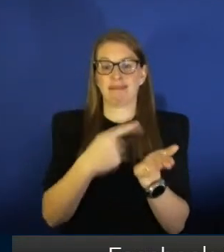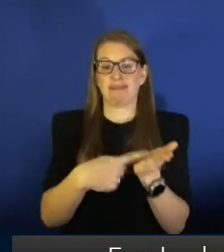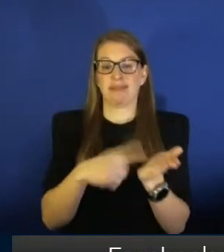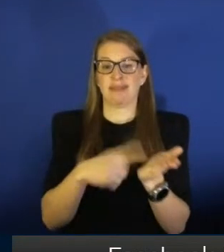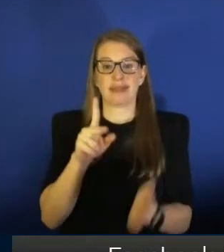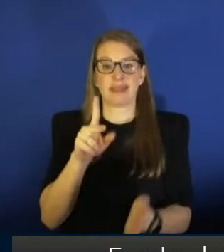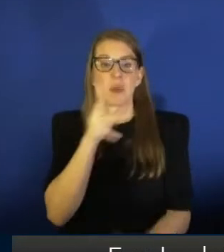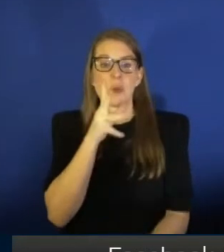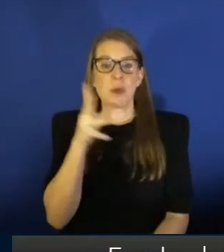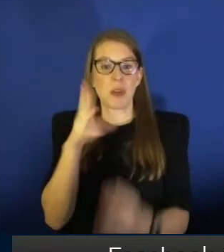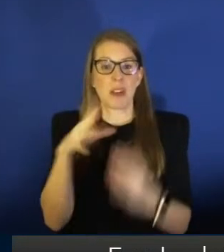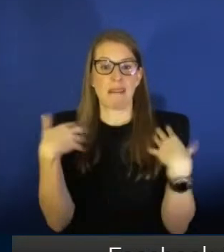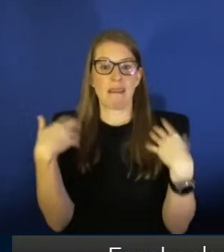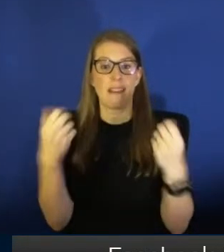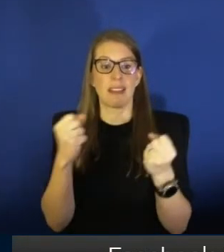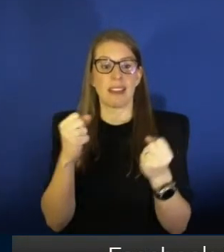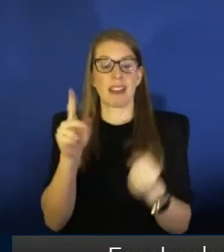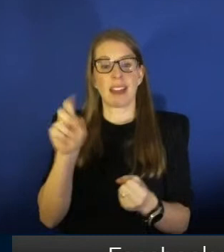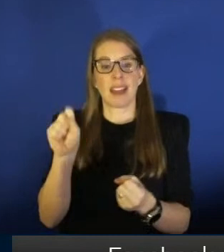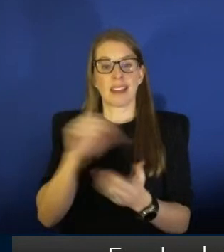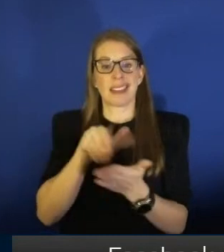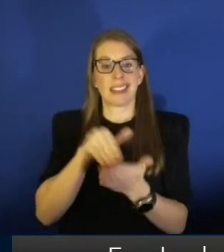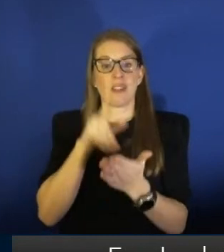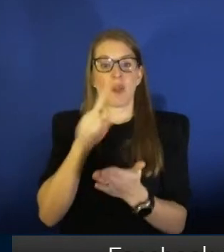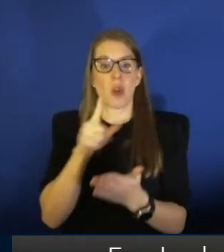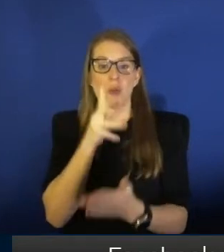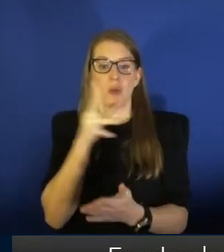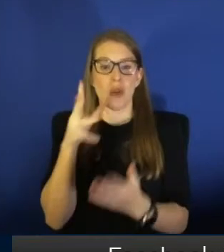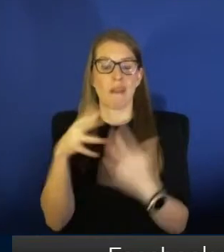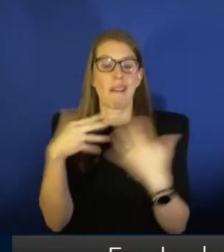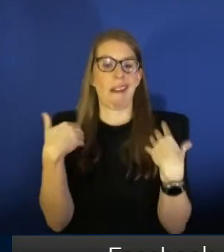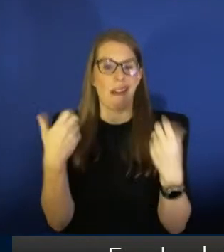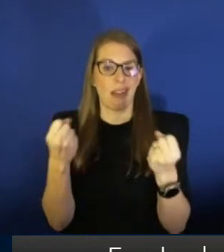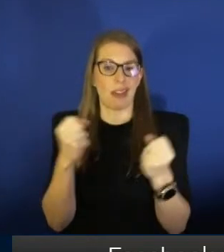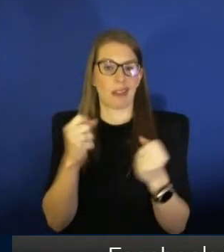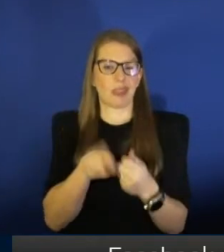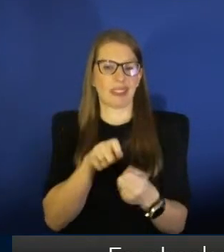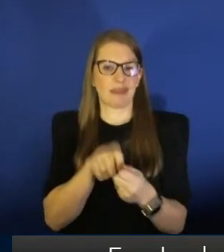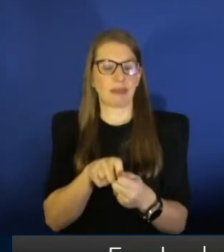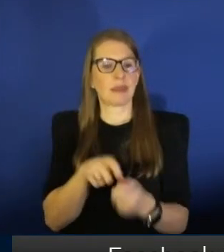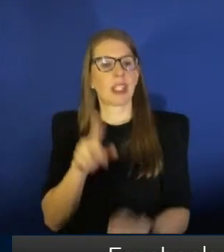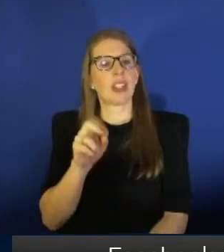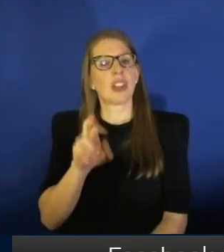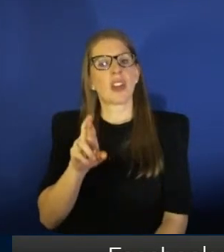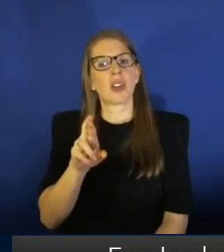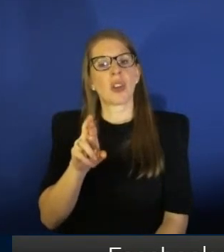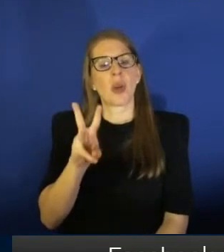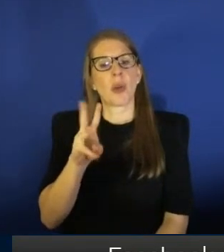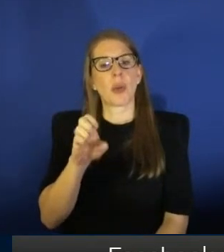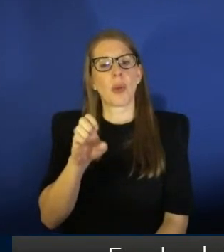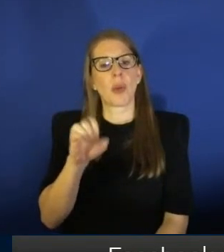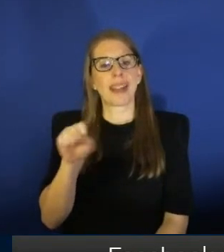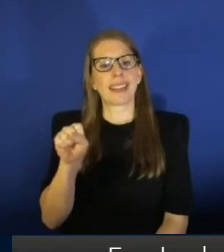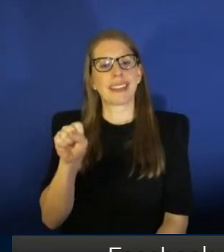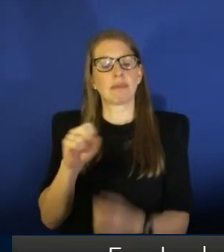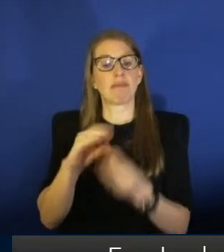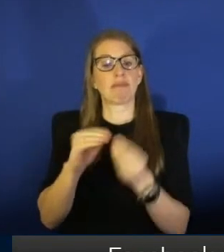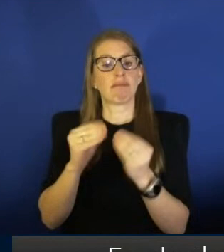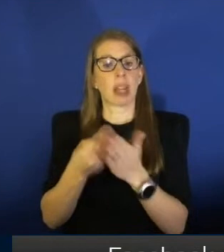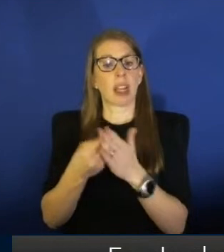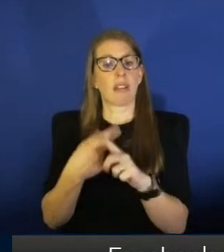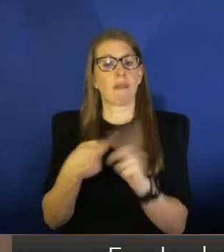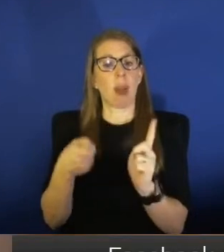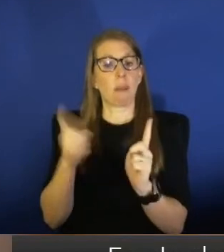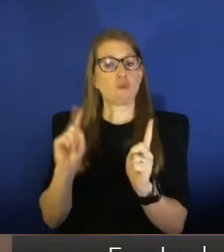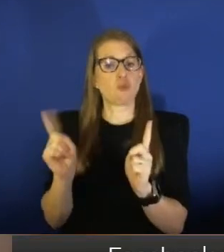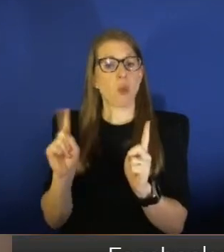health, the Kansas Center for Rural Health, exactly. Dr. Weis, just where did the funding for this project come from? Walk us through that.